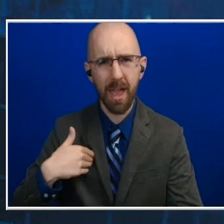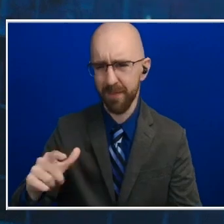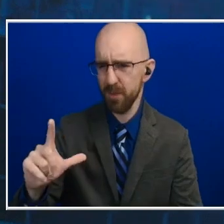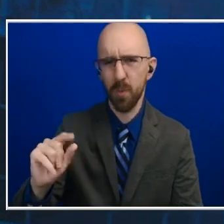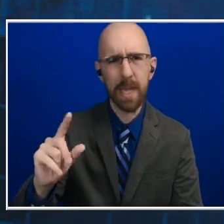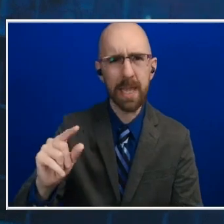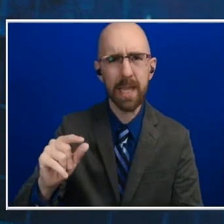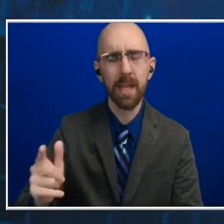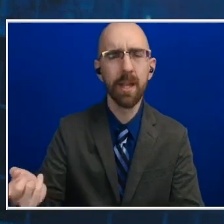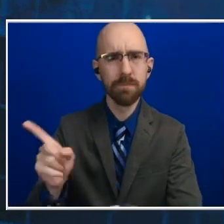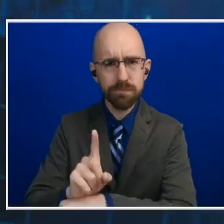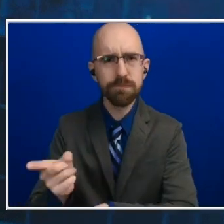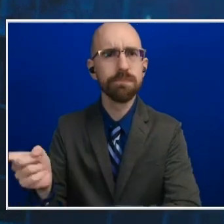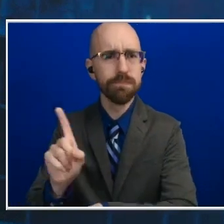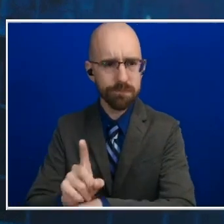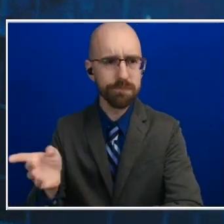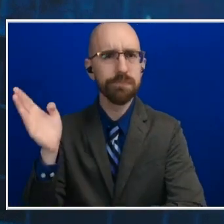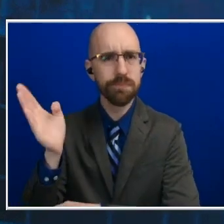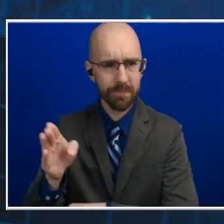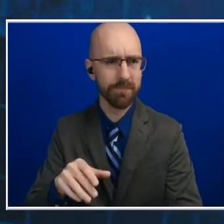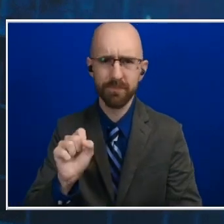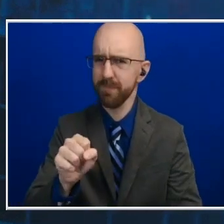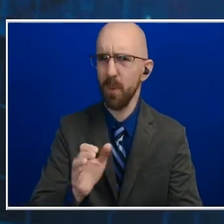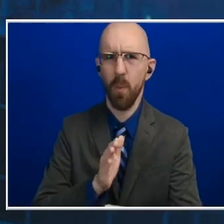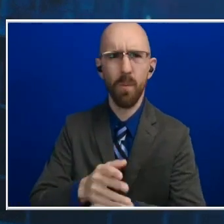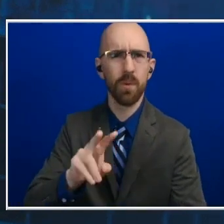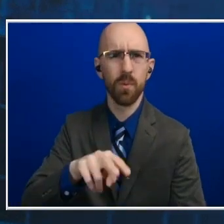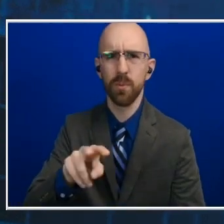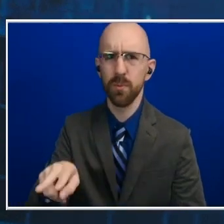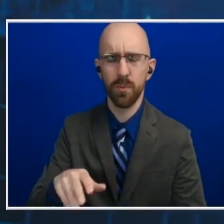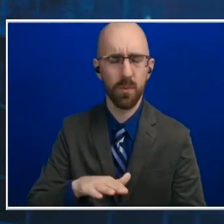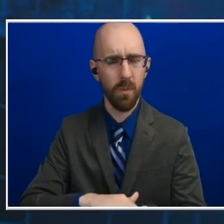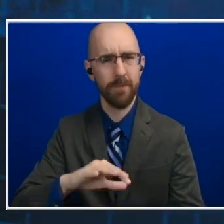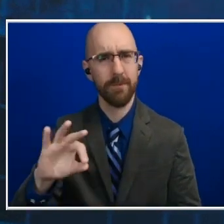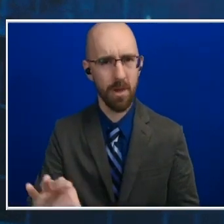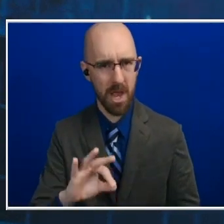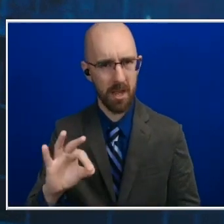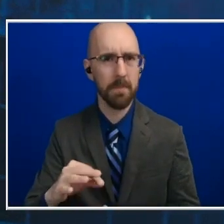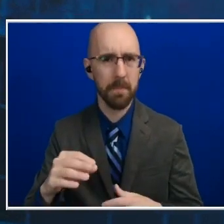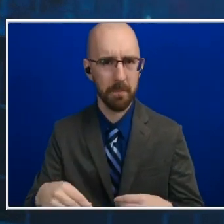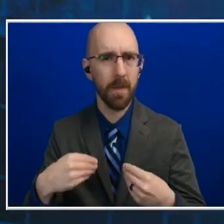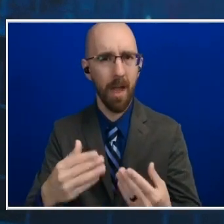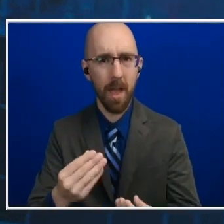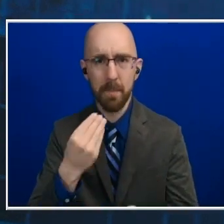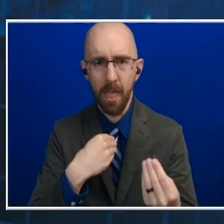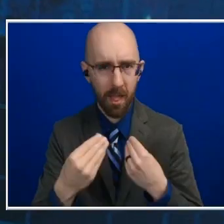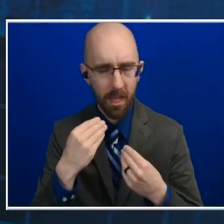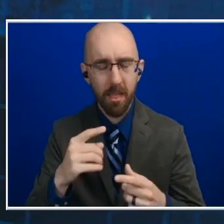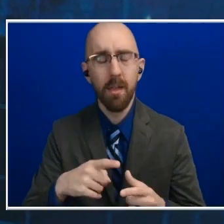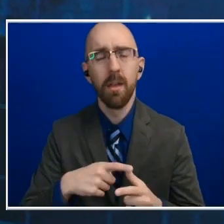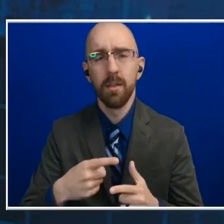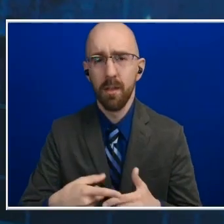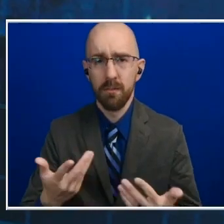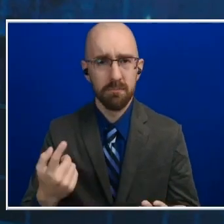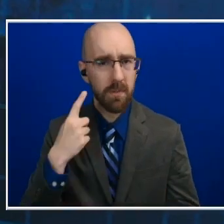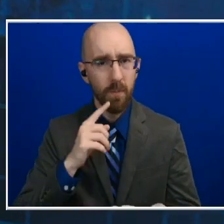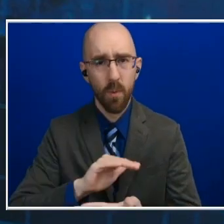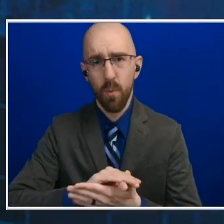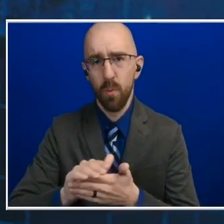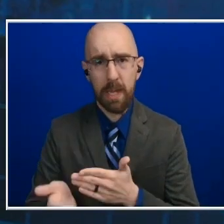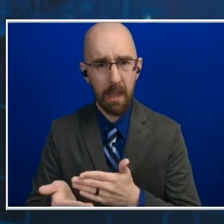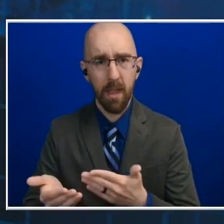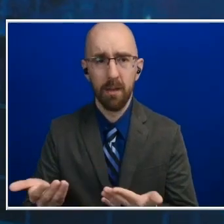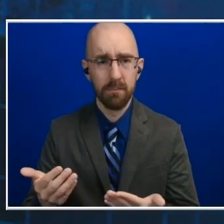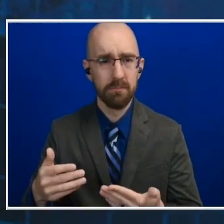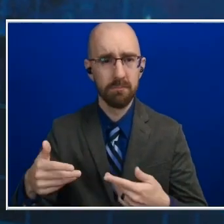20 over 22 speakers. On Friday, Oh, provided meals and stuff, and then kind of for the weekend, let everybody that's in town